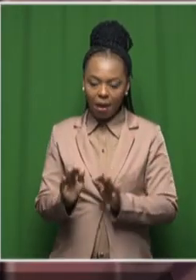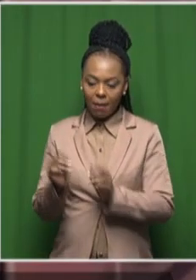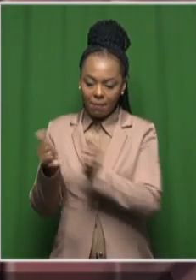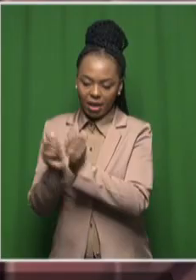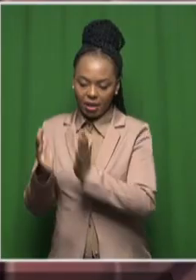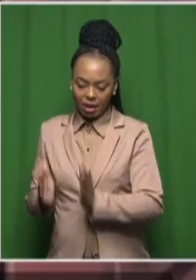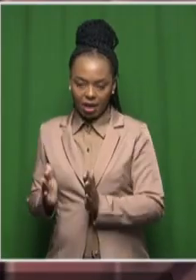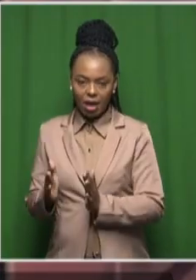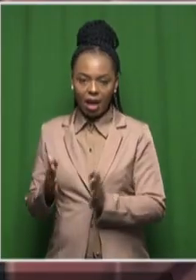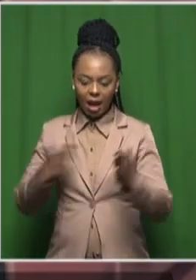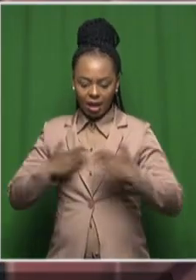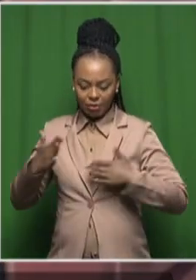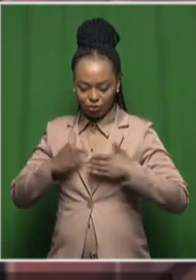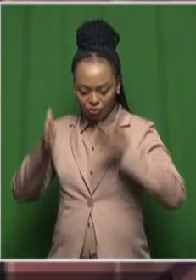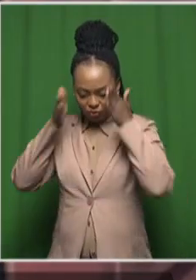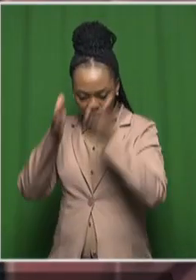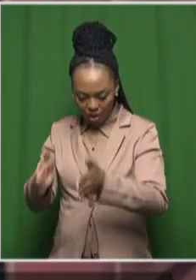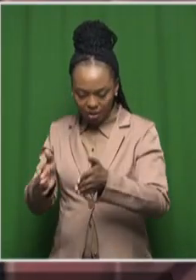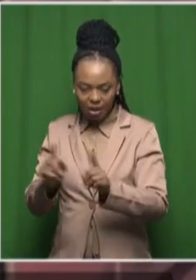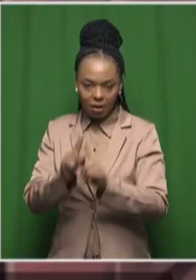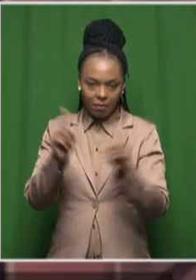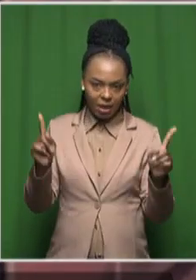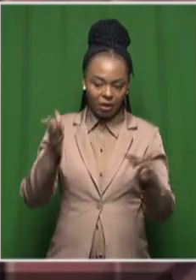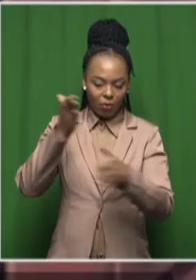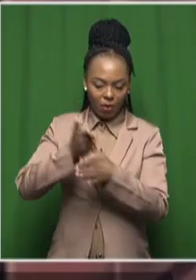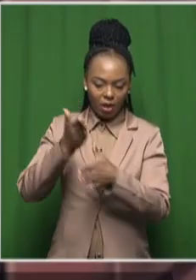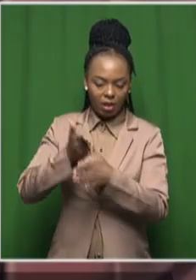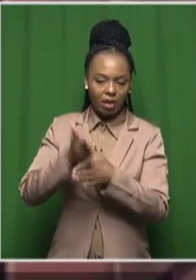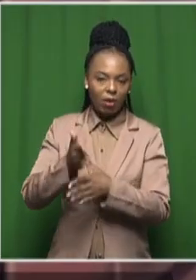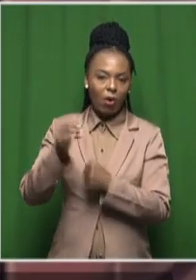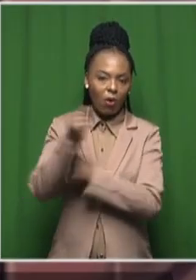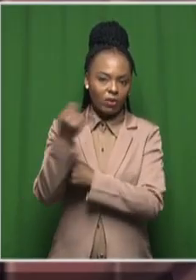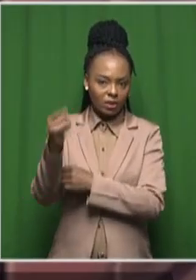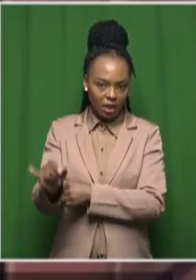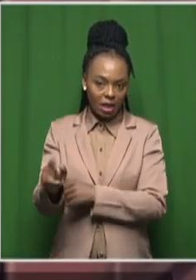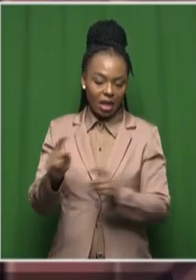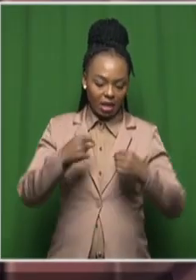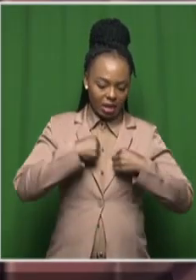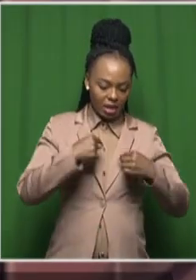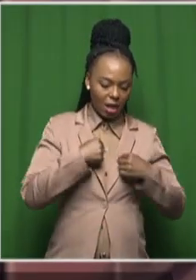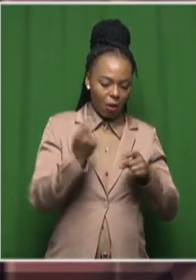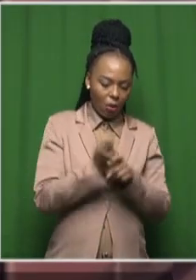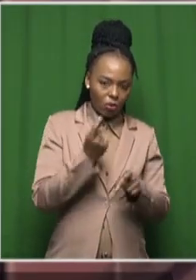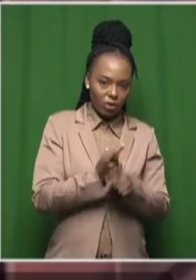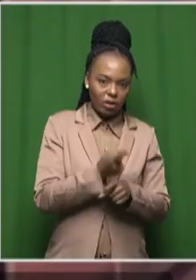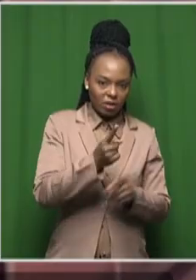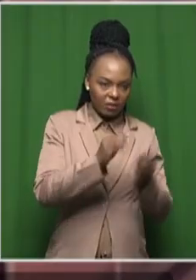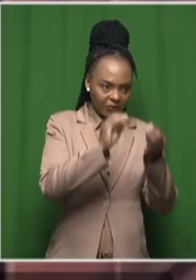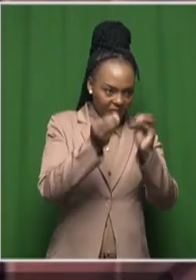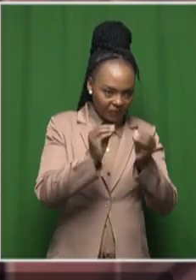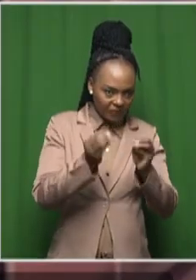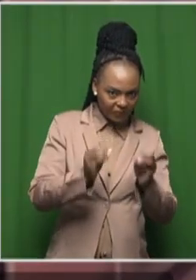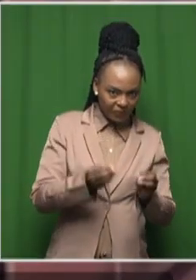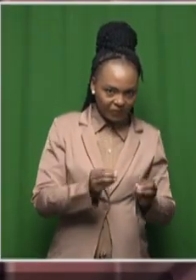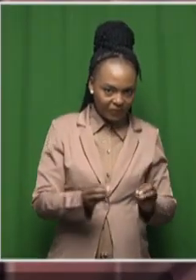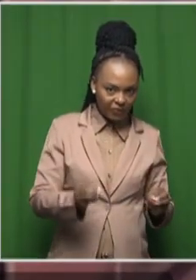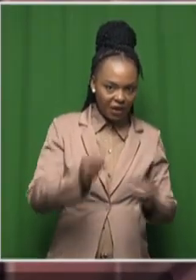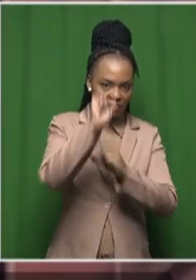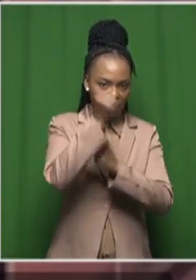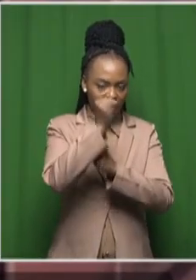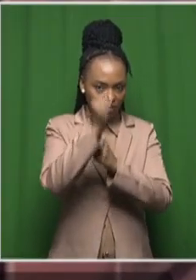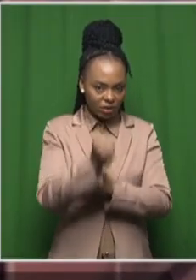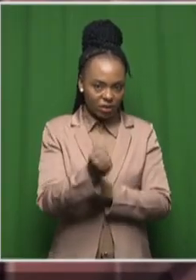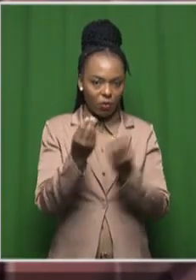side, but he was still working at the office, and I was basically physically setting up the factory on my own with two of